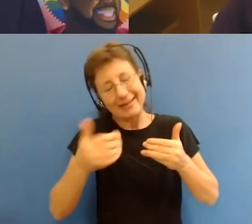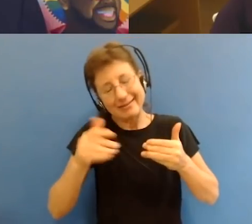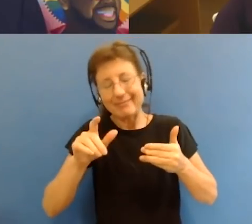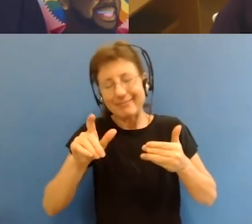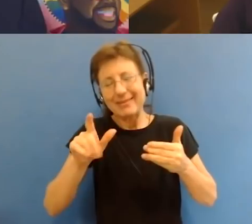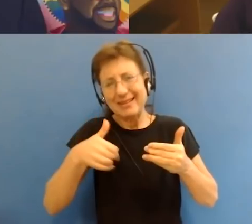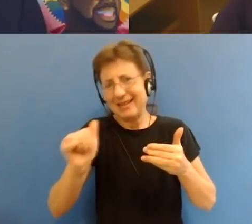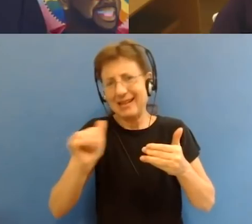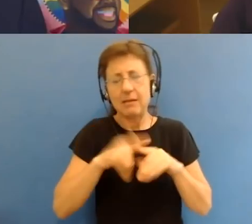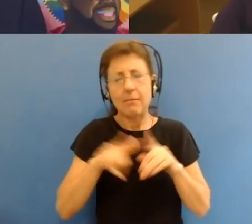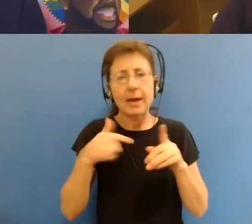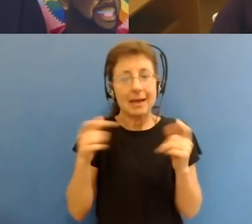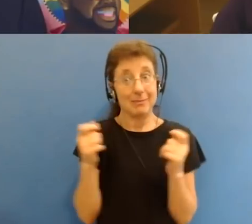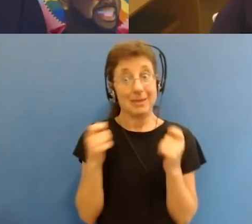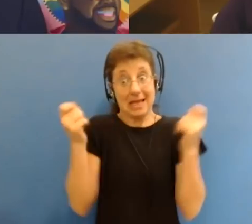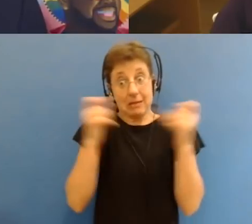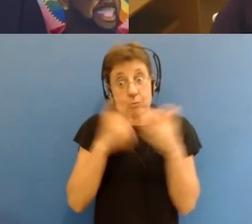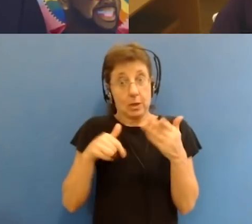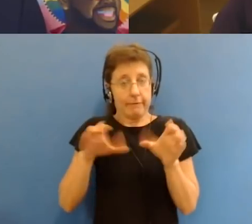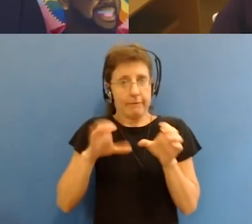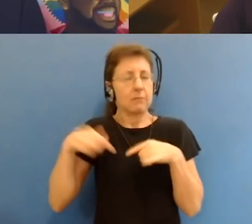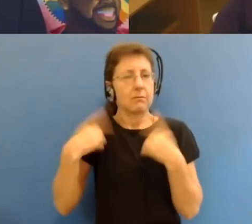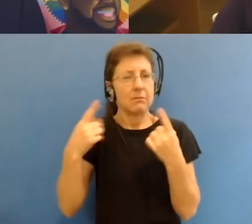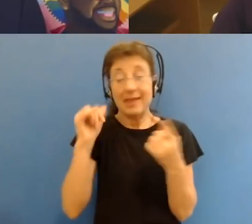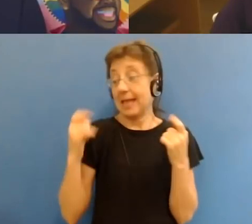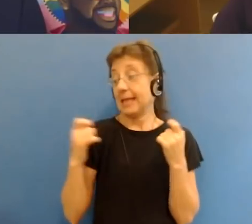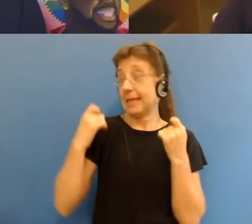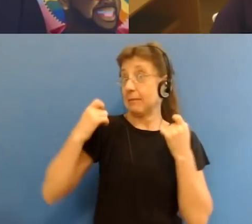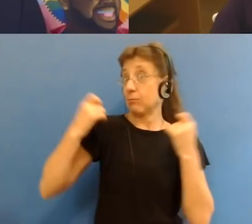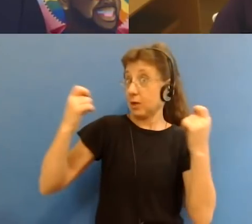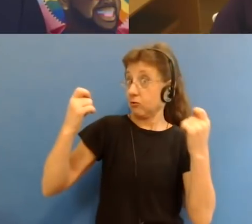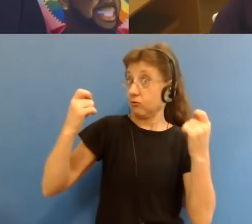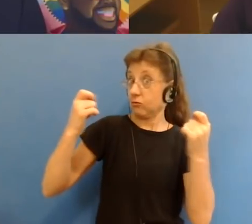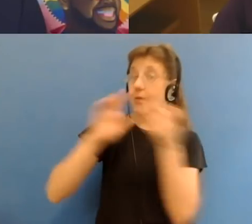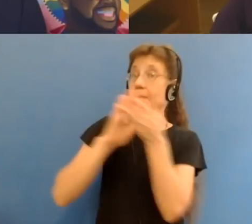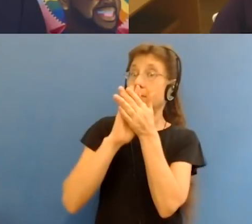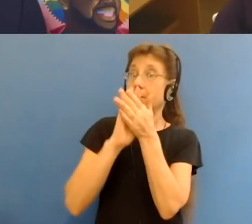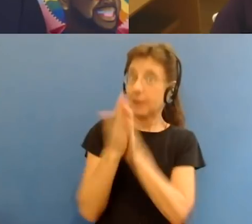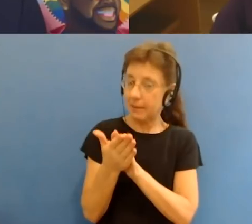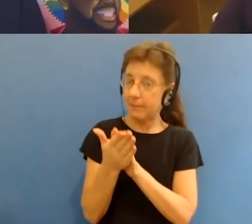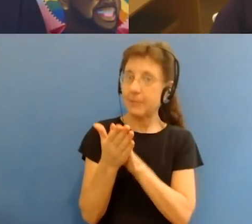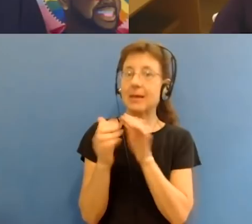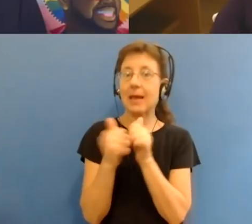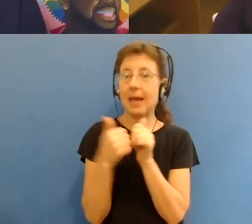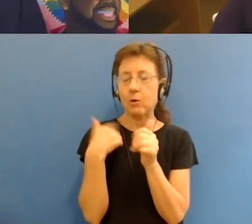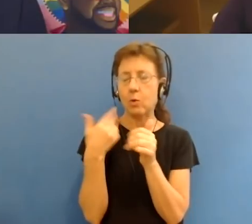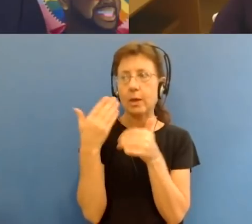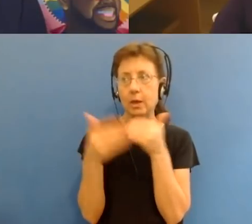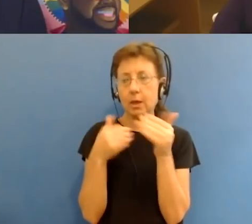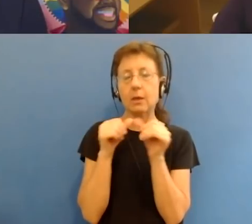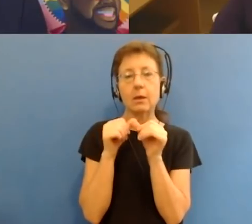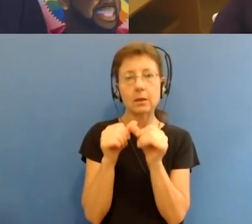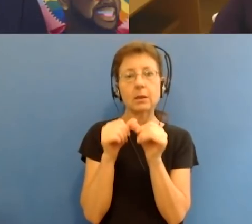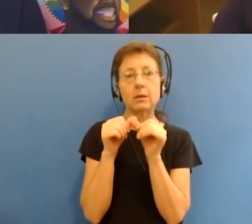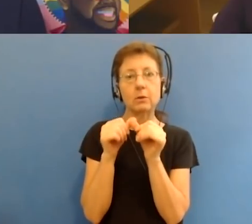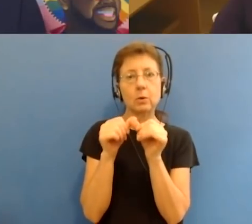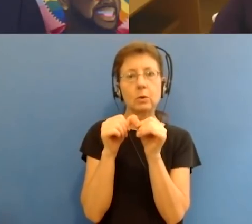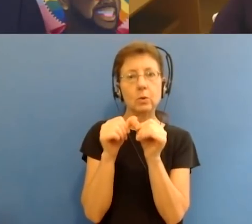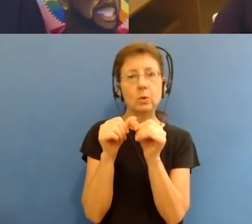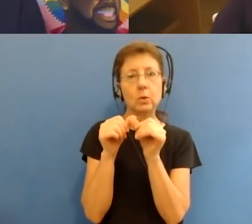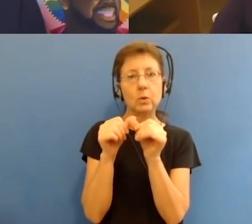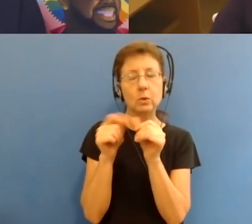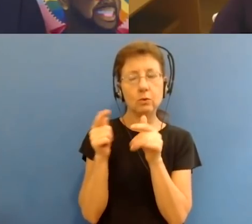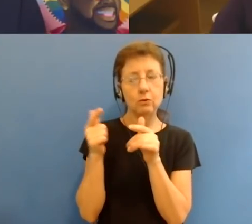to do, you know, because that celebration becomes a way in which we begin or continue to disrupt